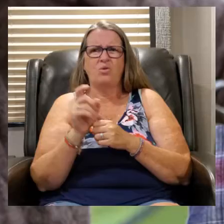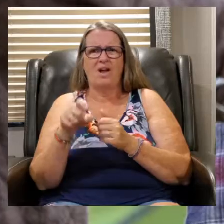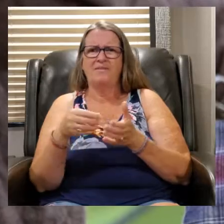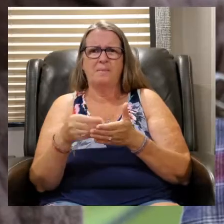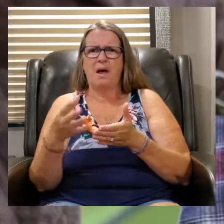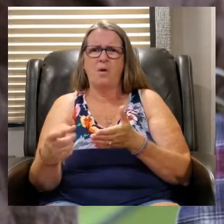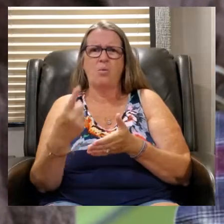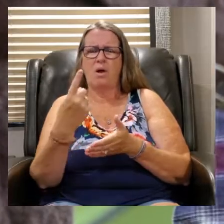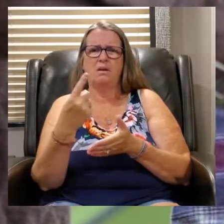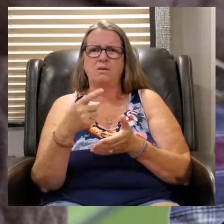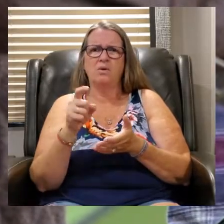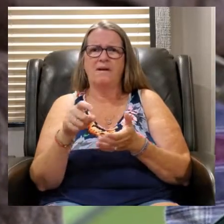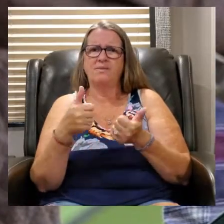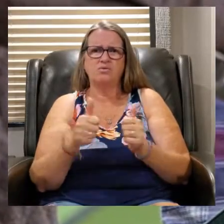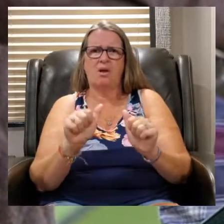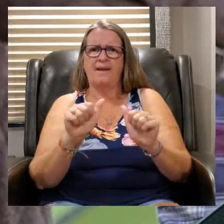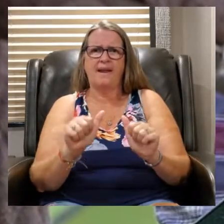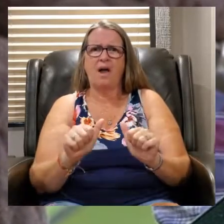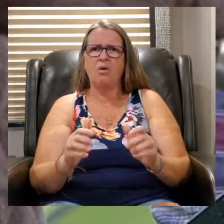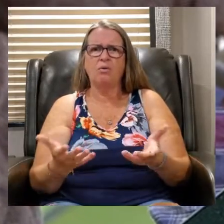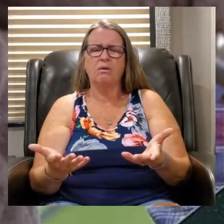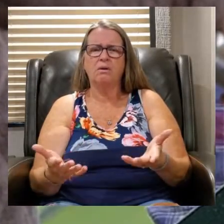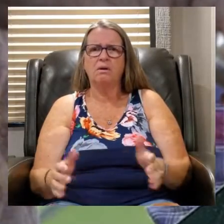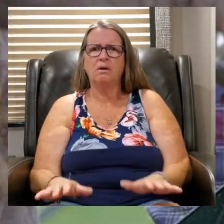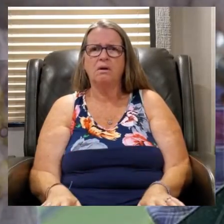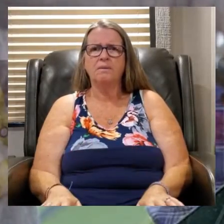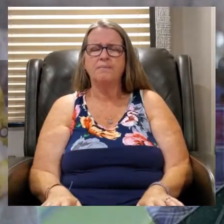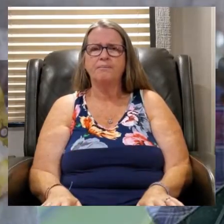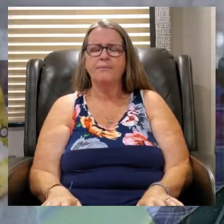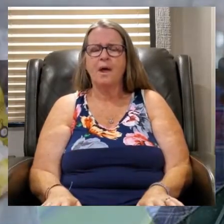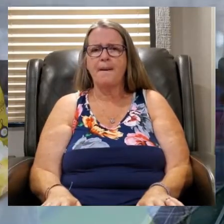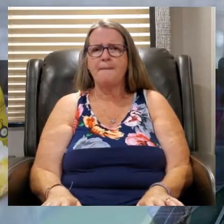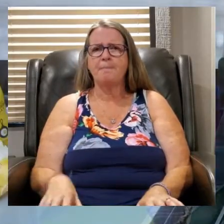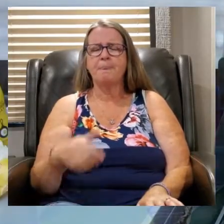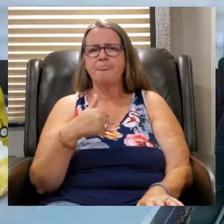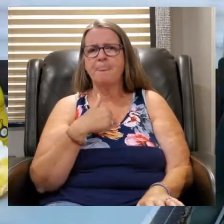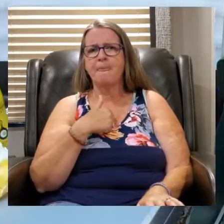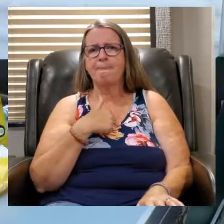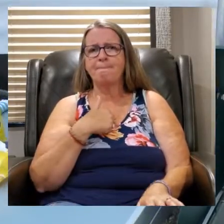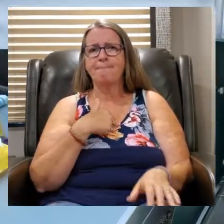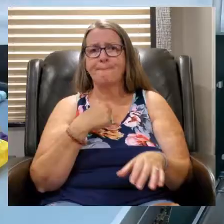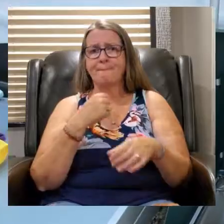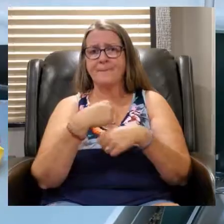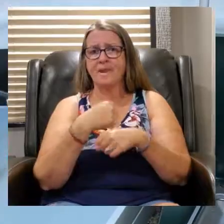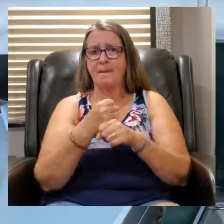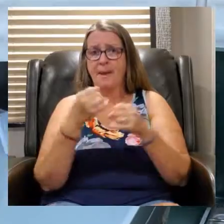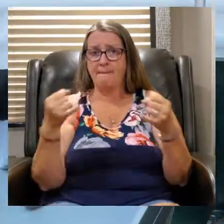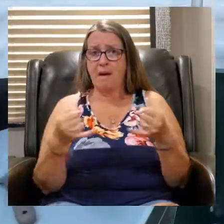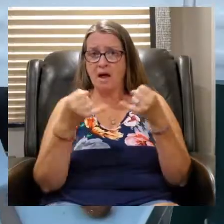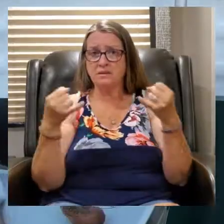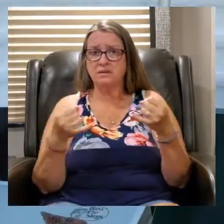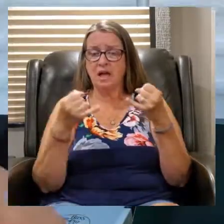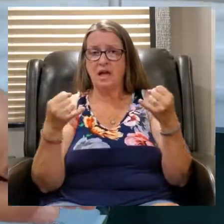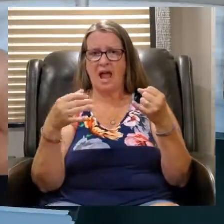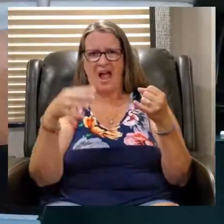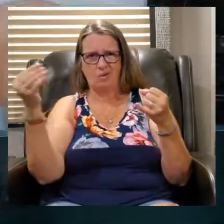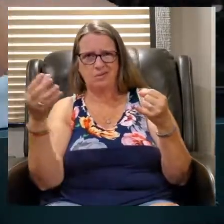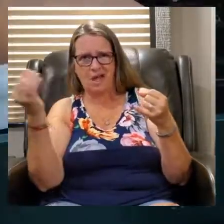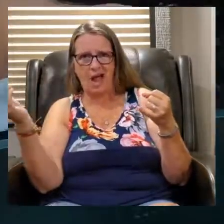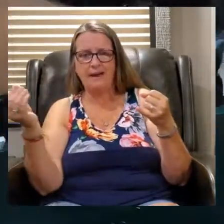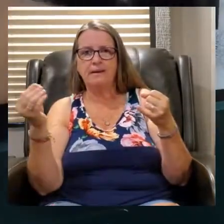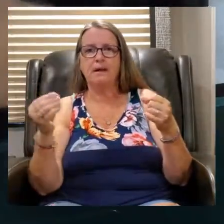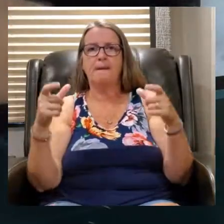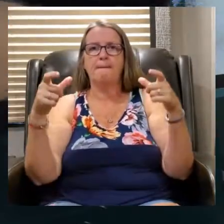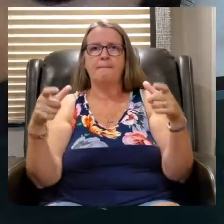So you got to get one of these. You got to try it out. I cook when I make pasta. I cook it